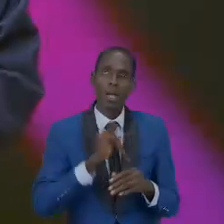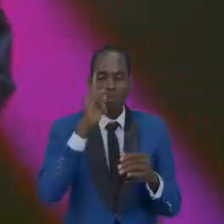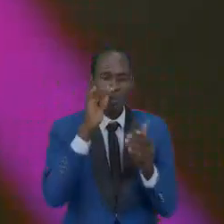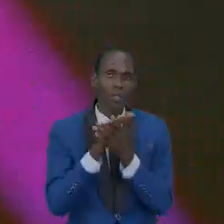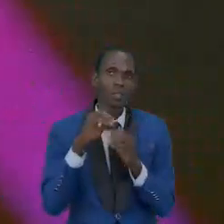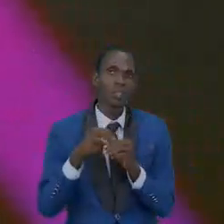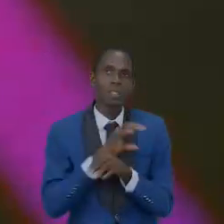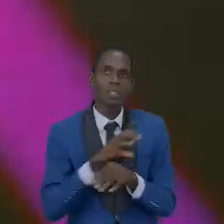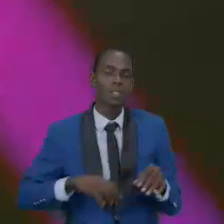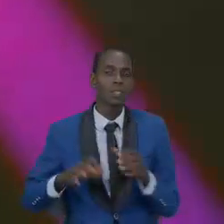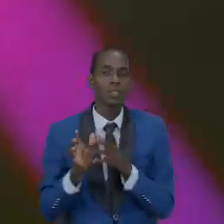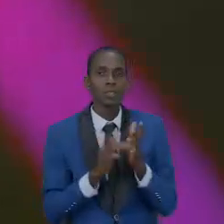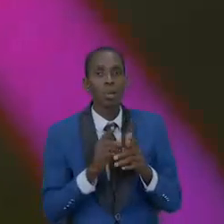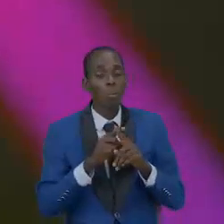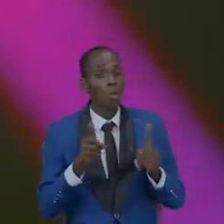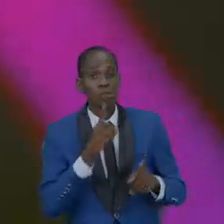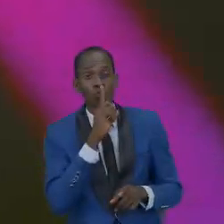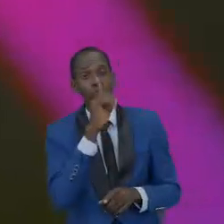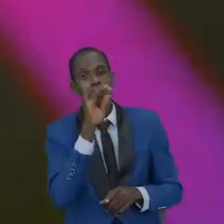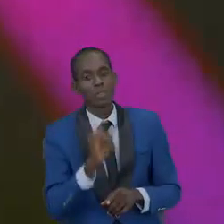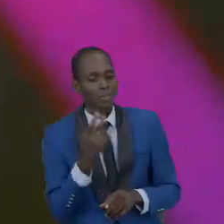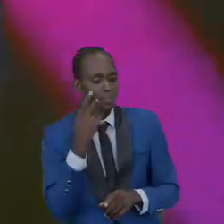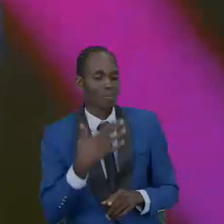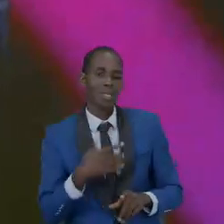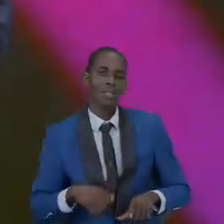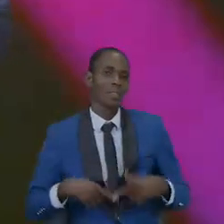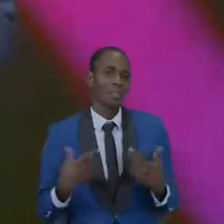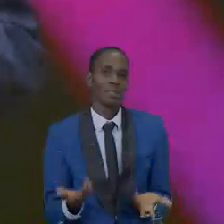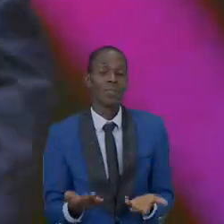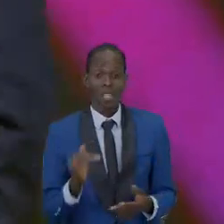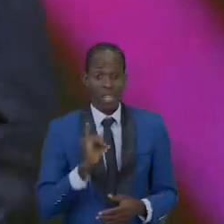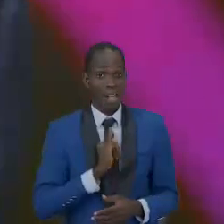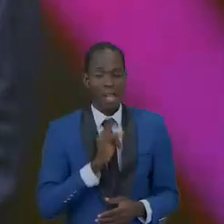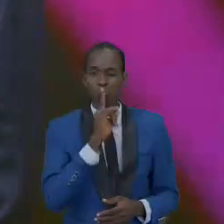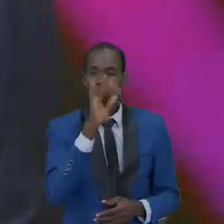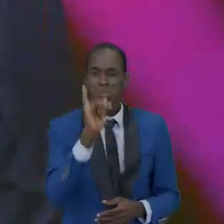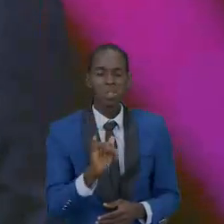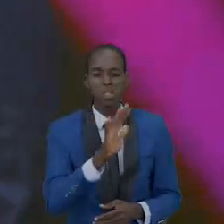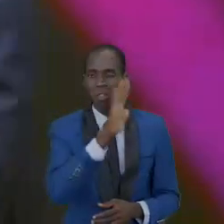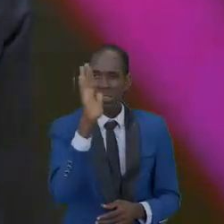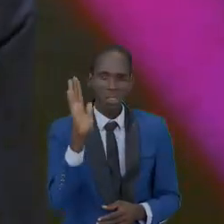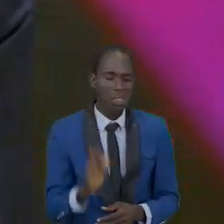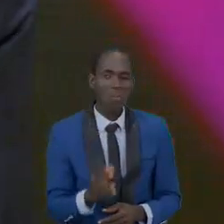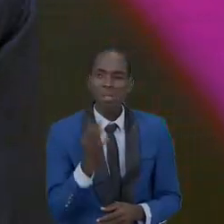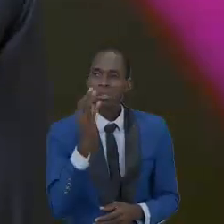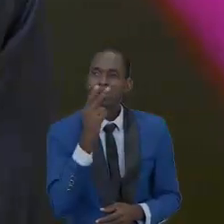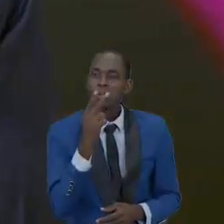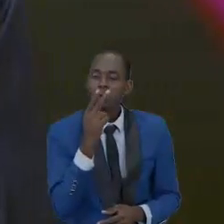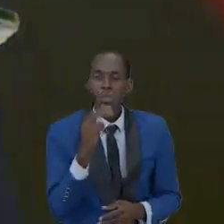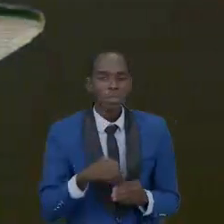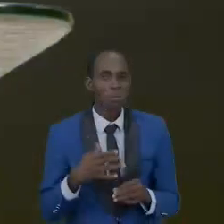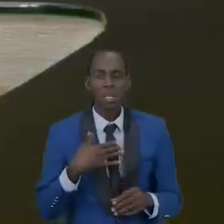Christ, but really, look at my life. I never smoked in my life. I